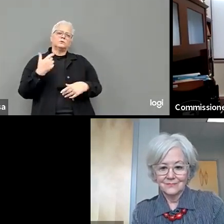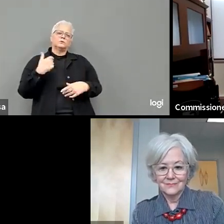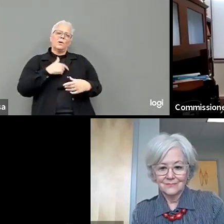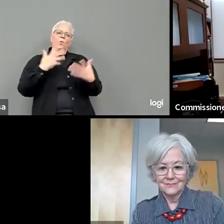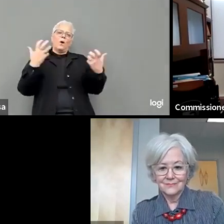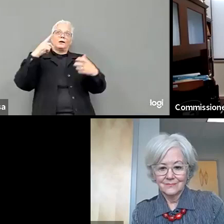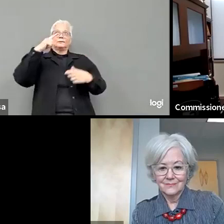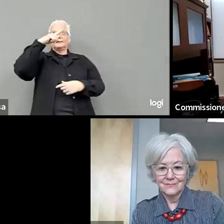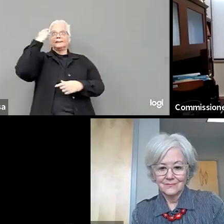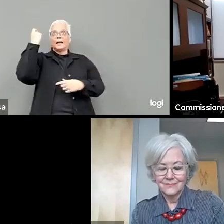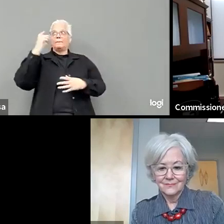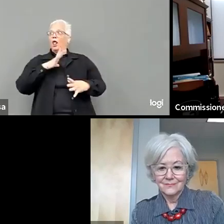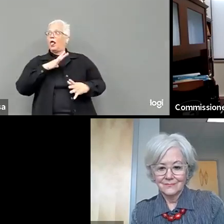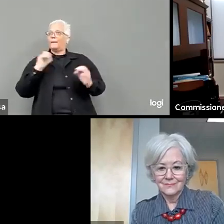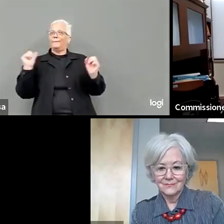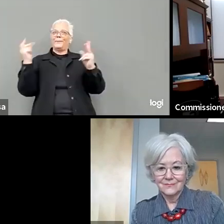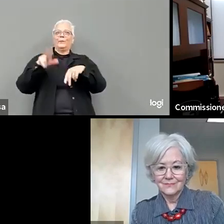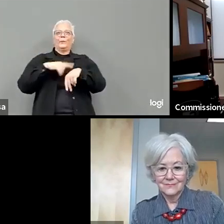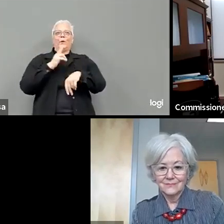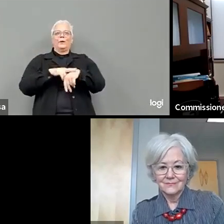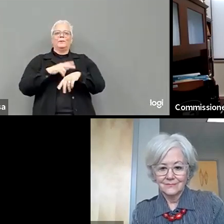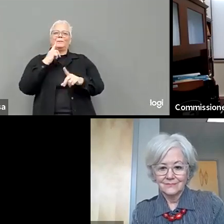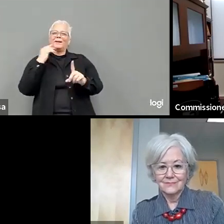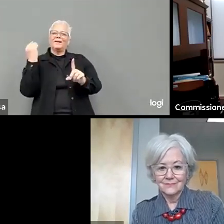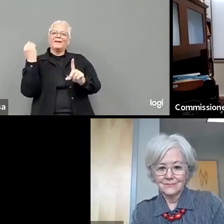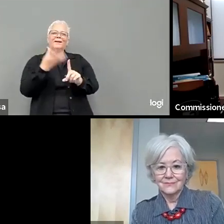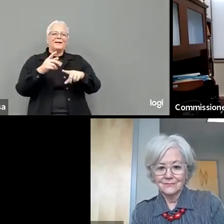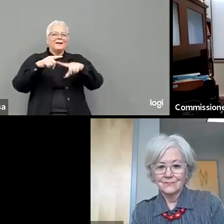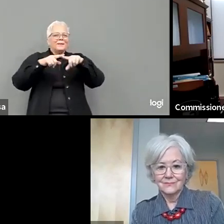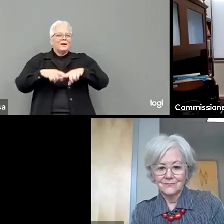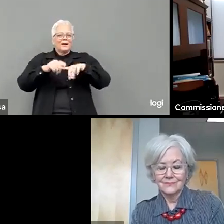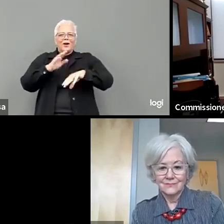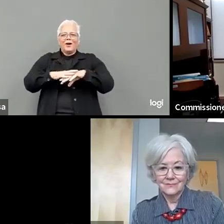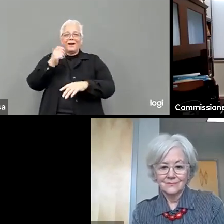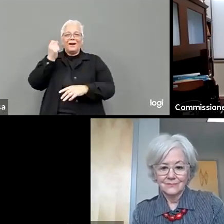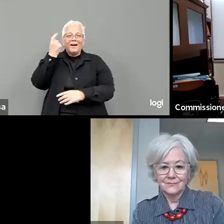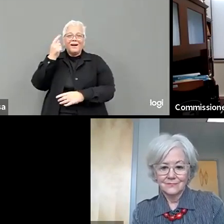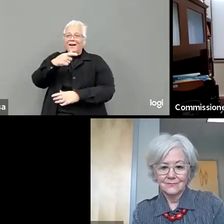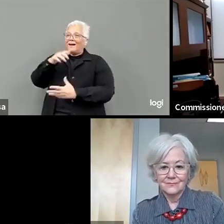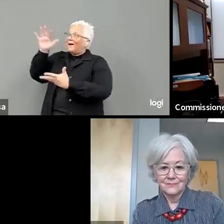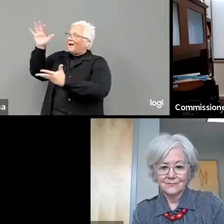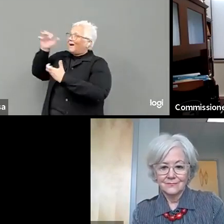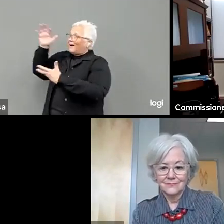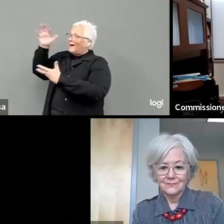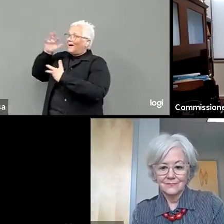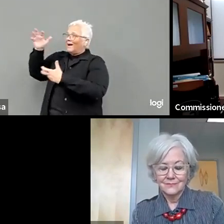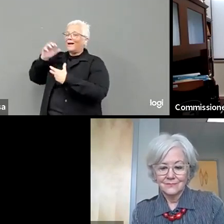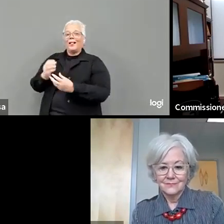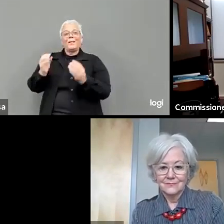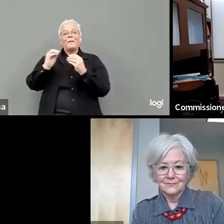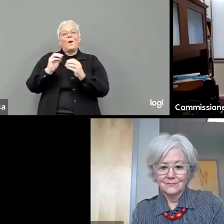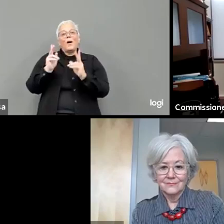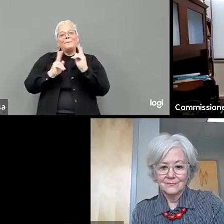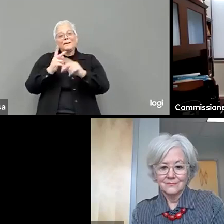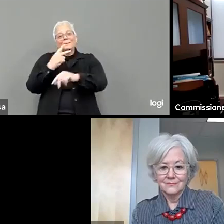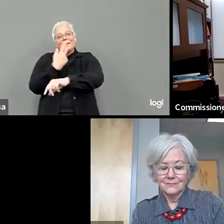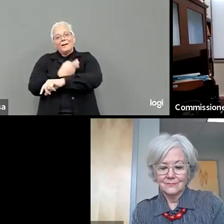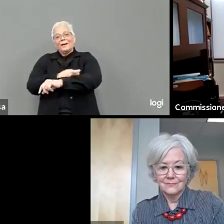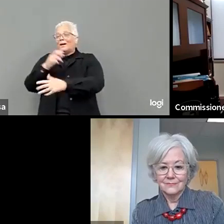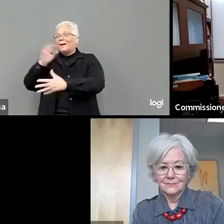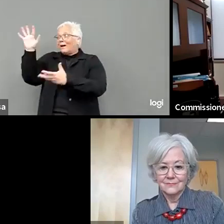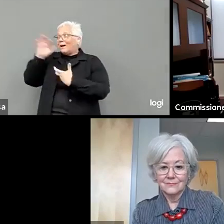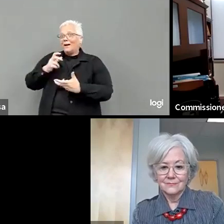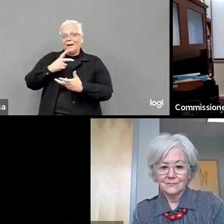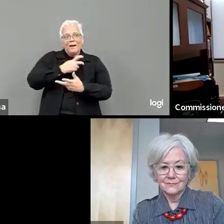Susan mentioned, more vaccine that comes, the more vaccine we can get out, the more people can be safe and protected. So if the feds are able to get